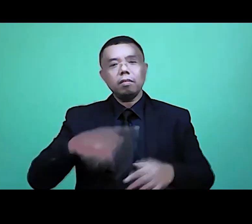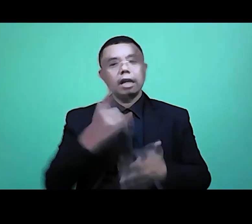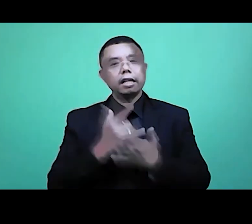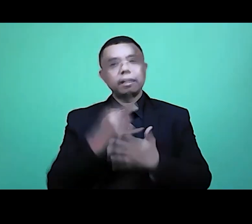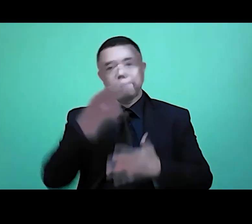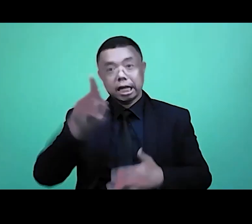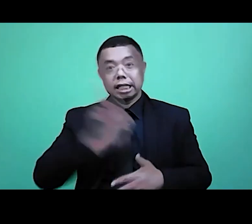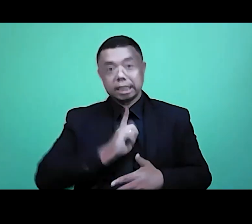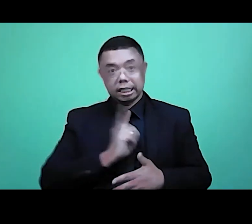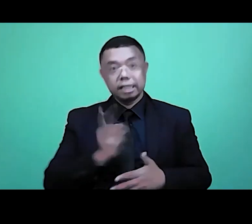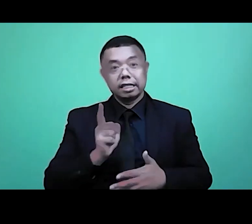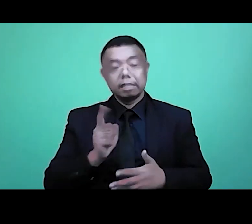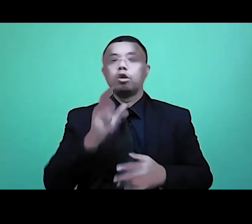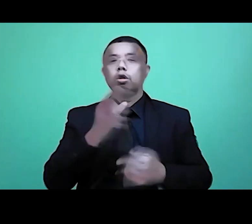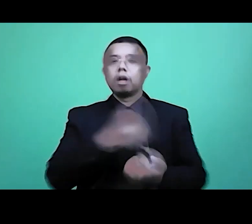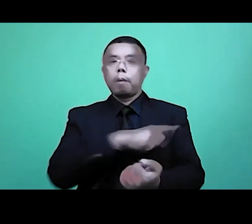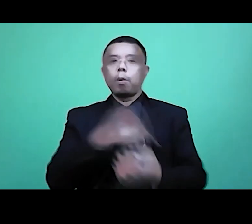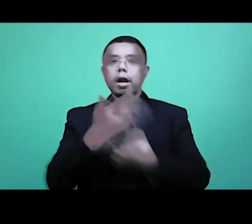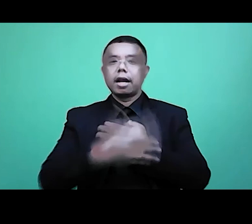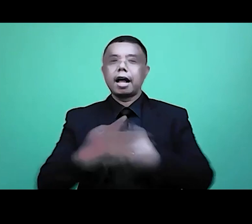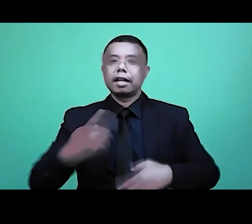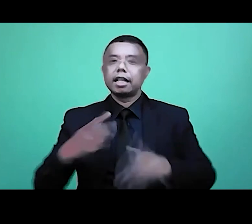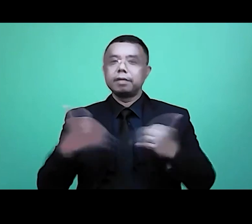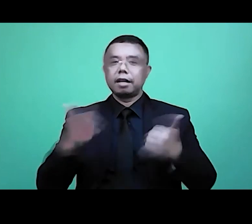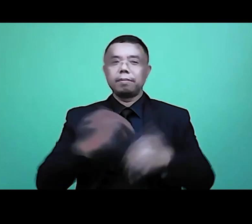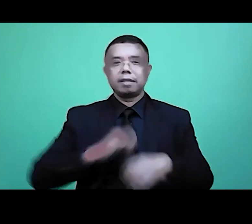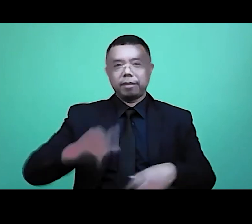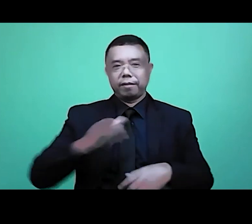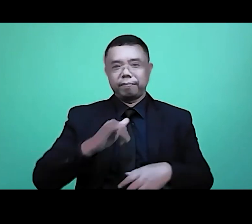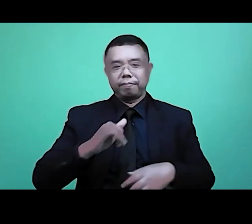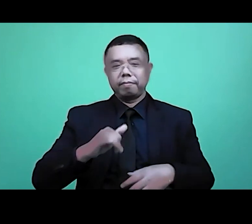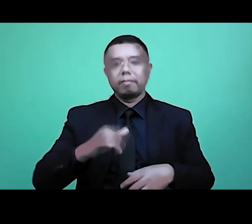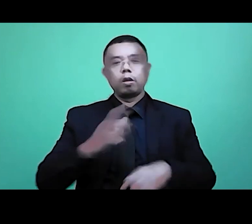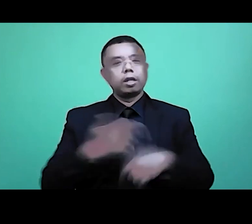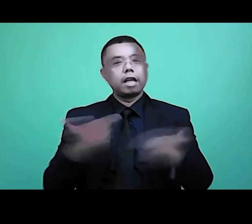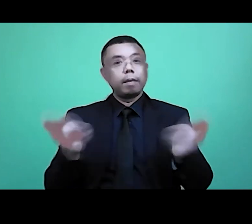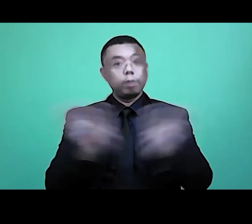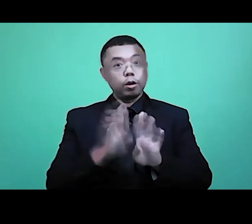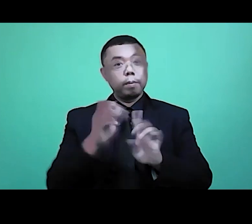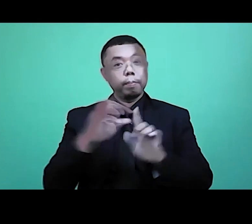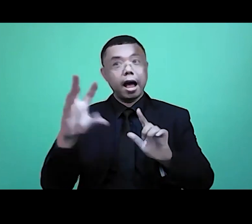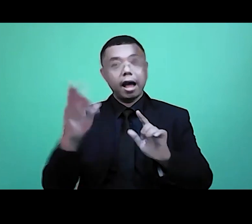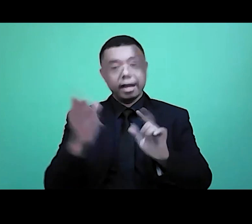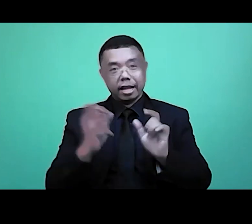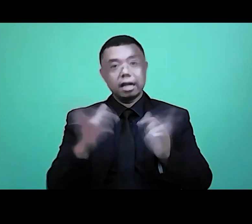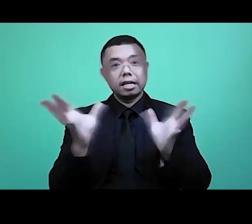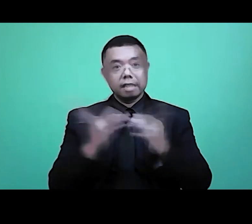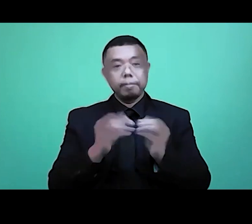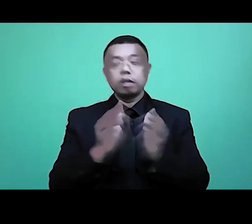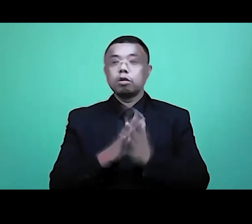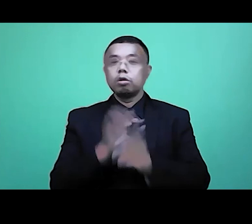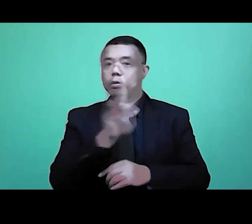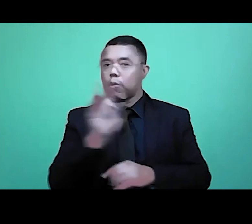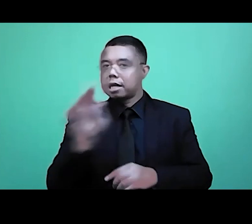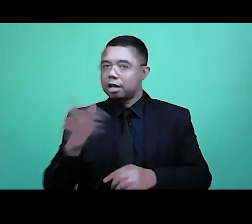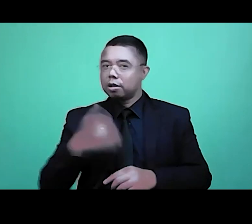strongly together. So as I close the PAIR Annual Summit for 2021, I want to acknowledge once again and thank all